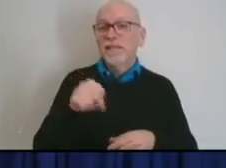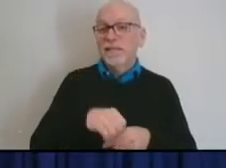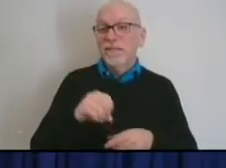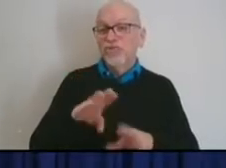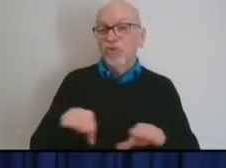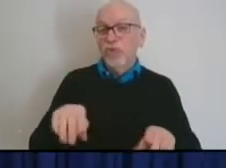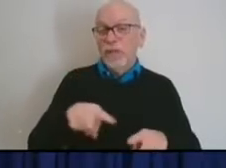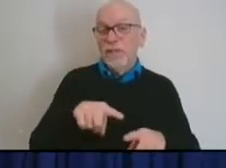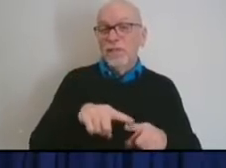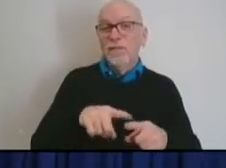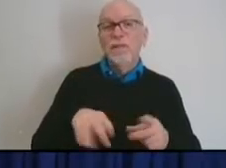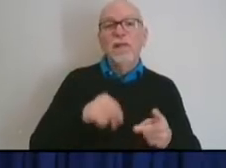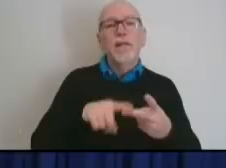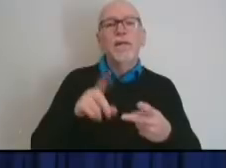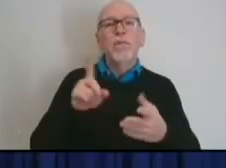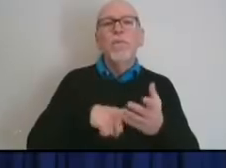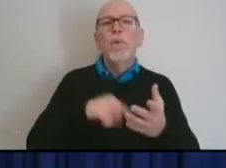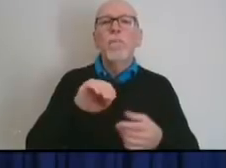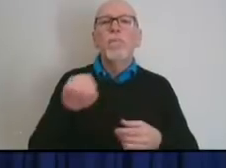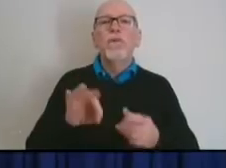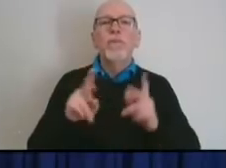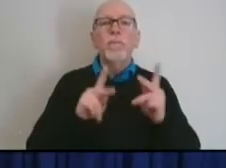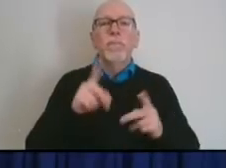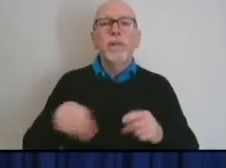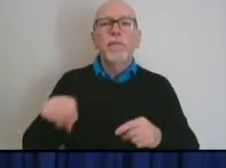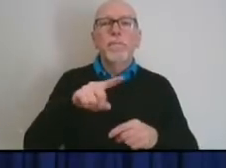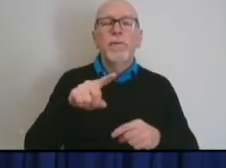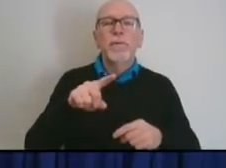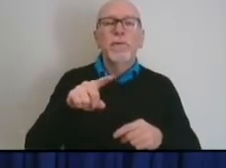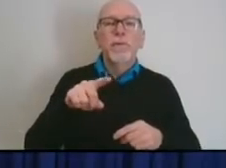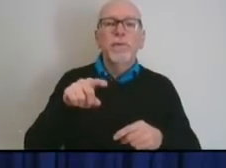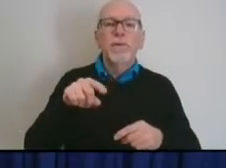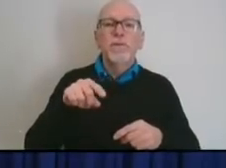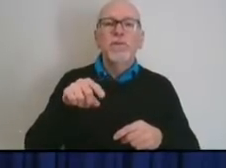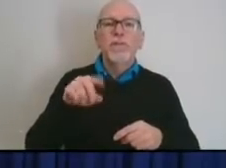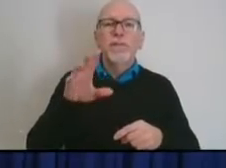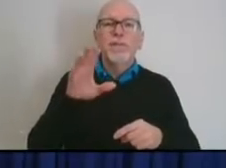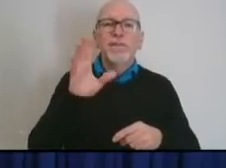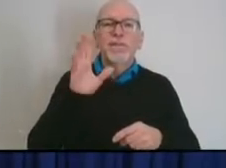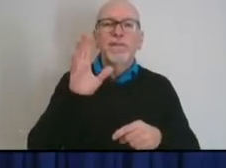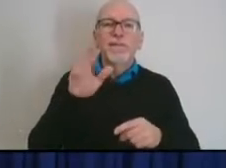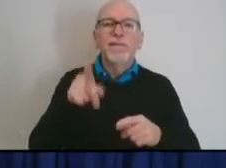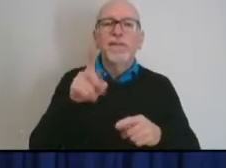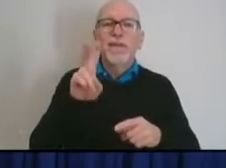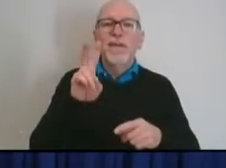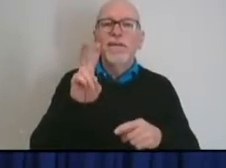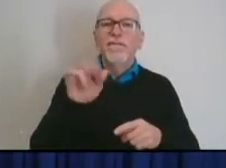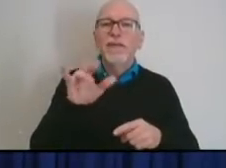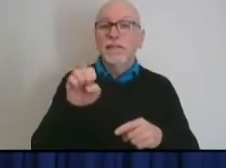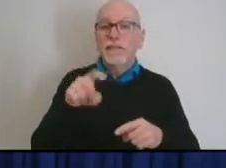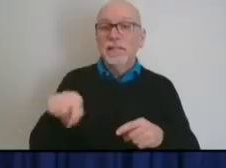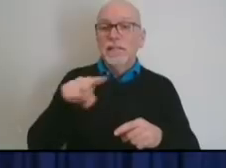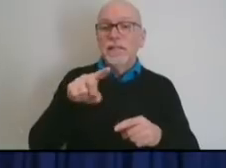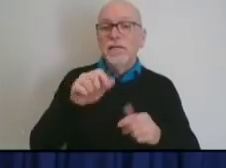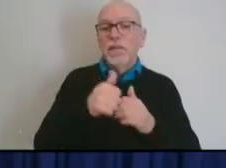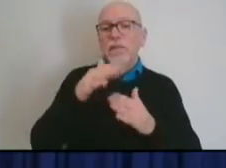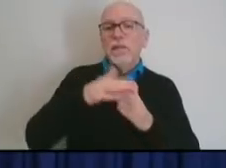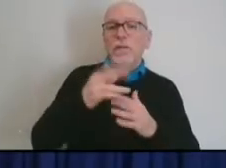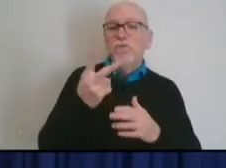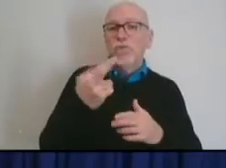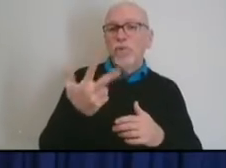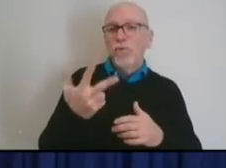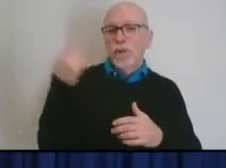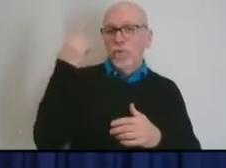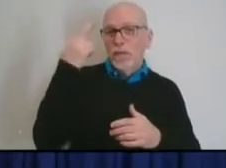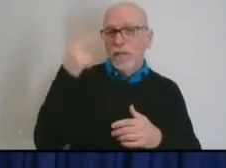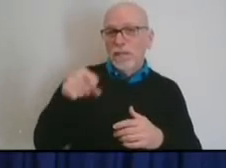about the percent of people, maybe we know, maybe we don't, the percent of people refusing the vaccine, maybe what the top 2 or 3 reasons